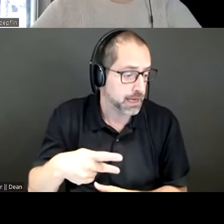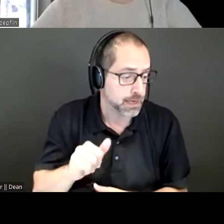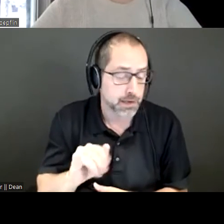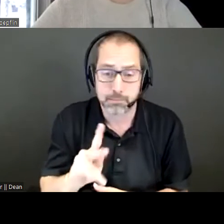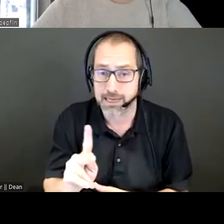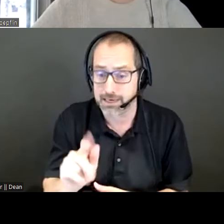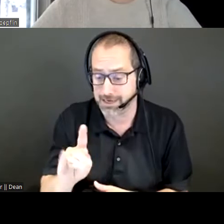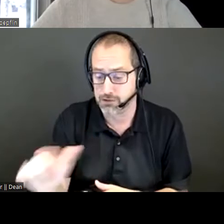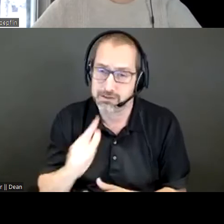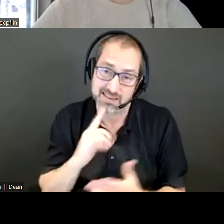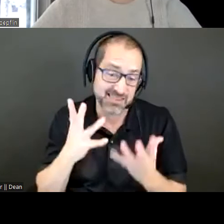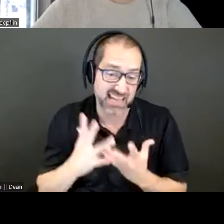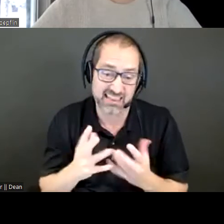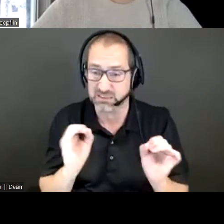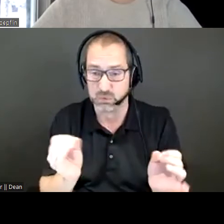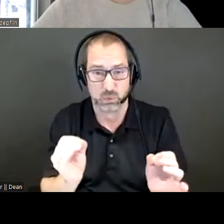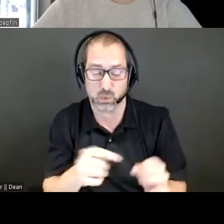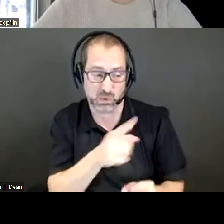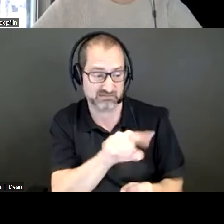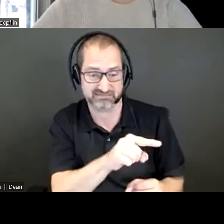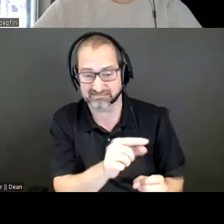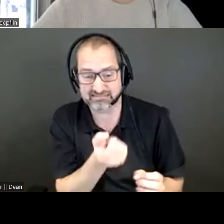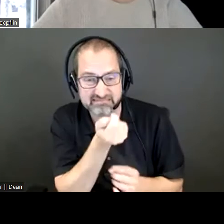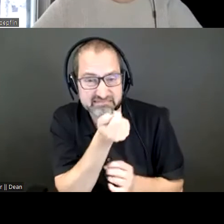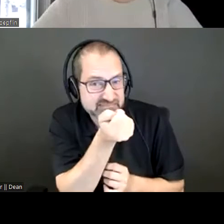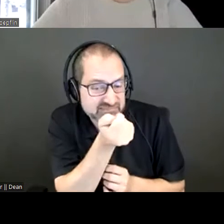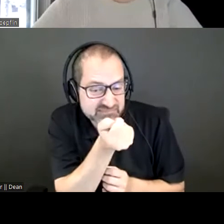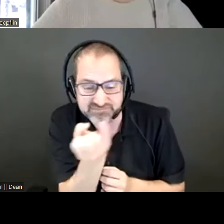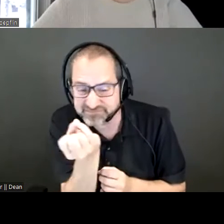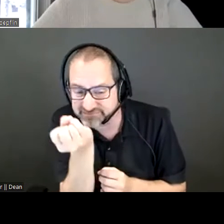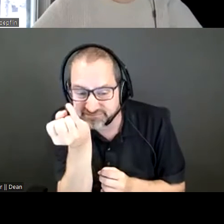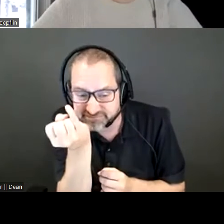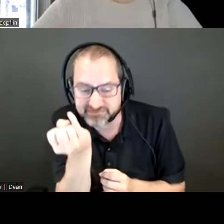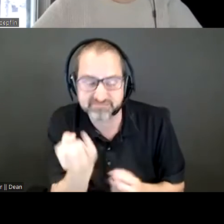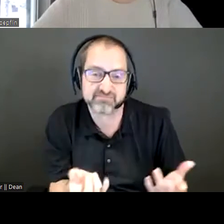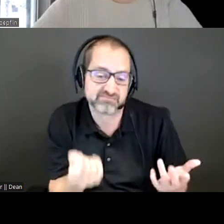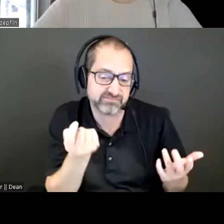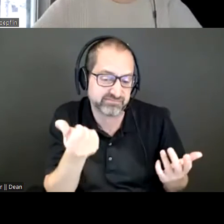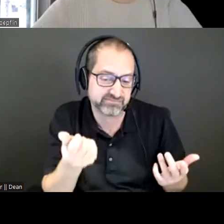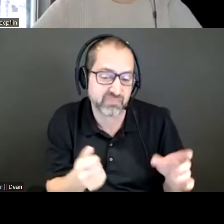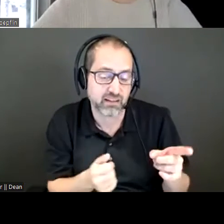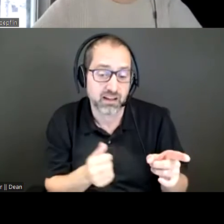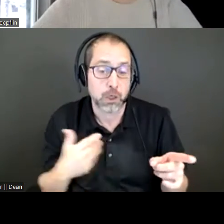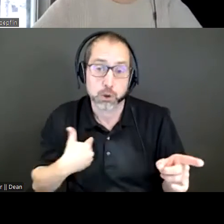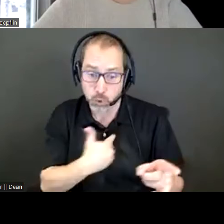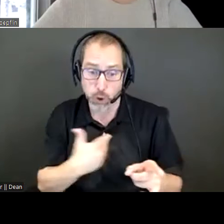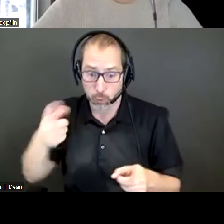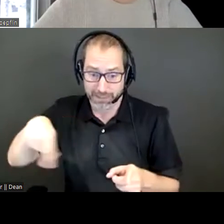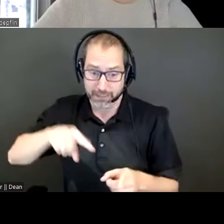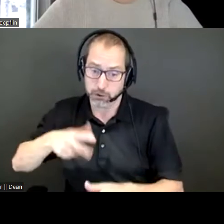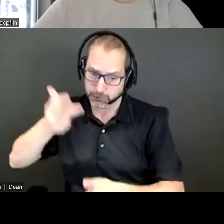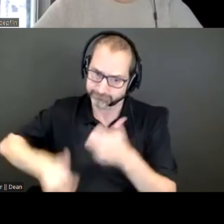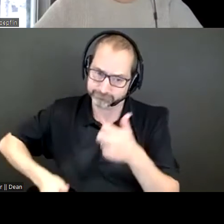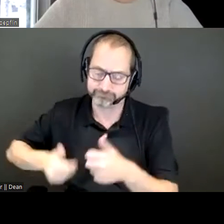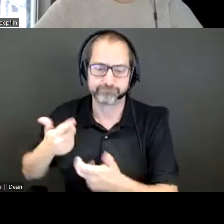And I think part of the difficulty here in Toronto, particularly, is there's